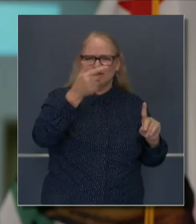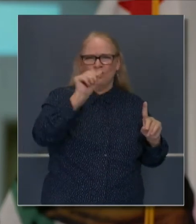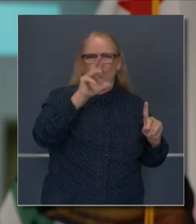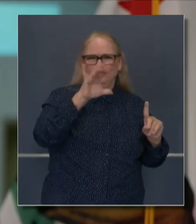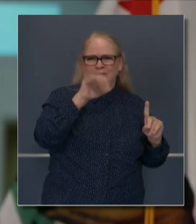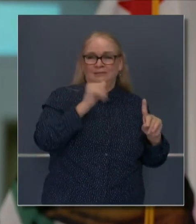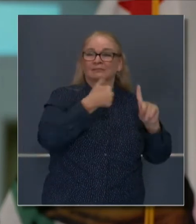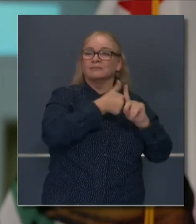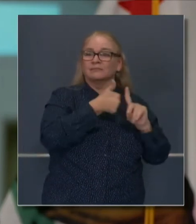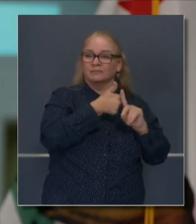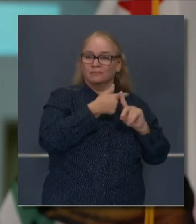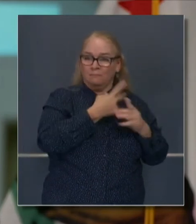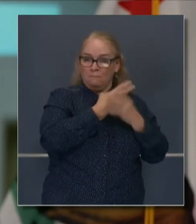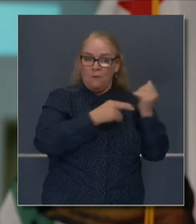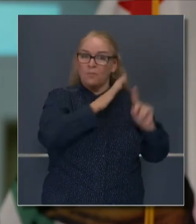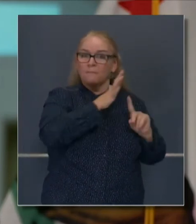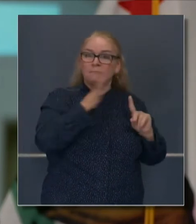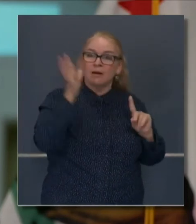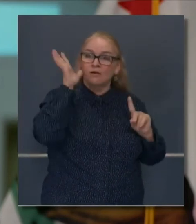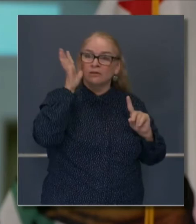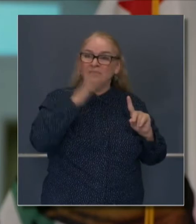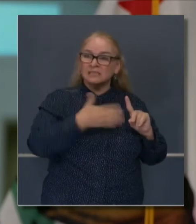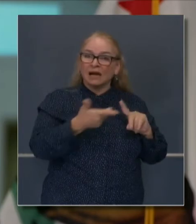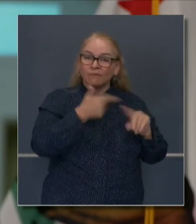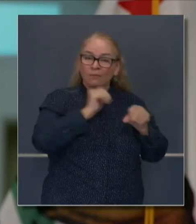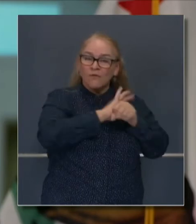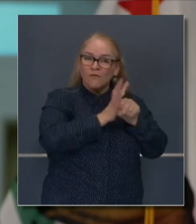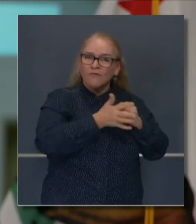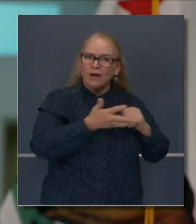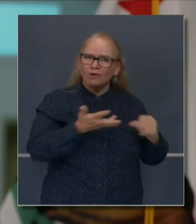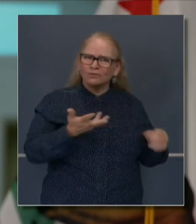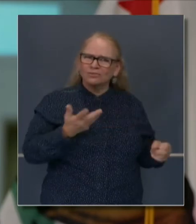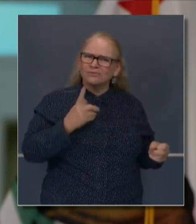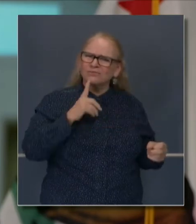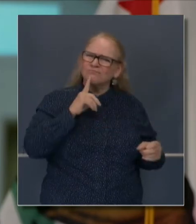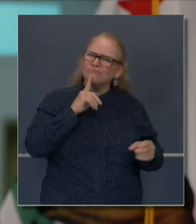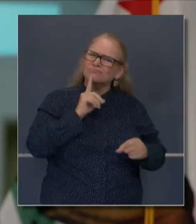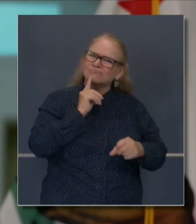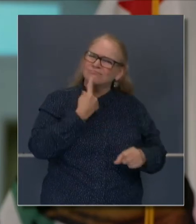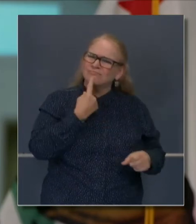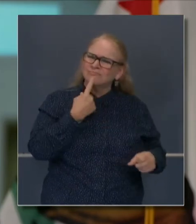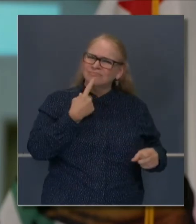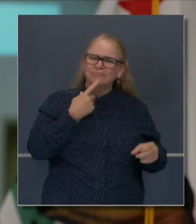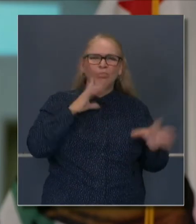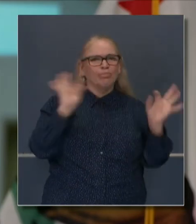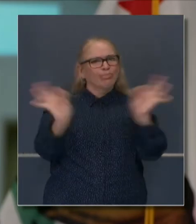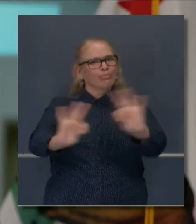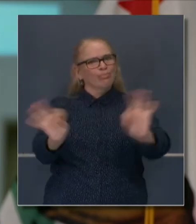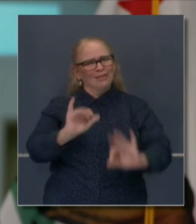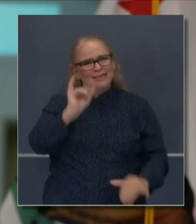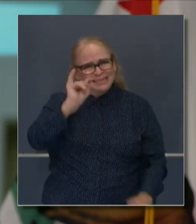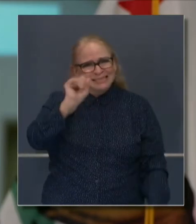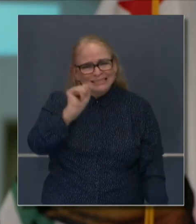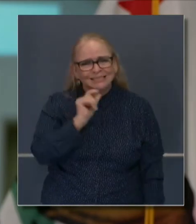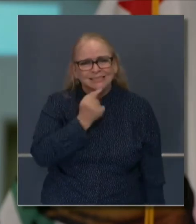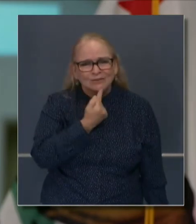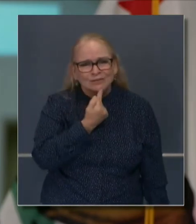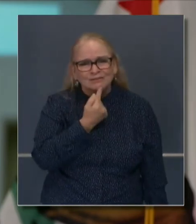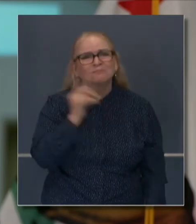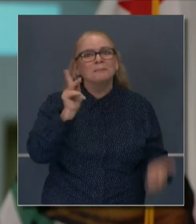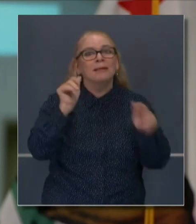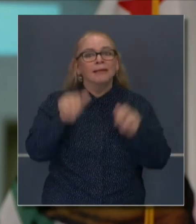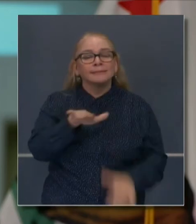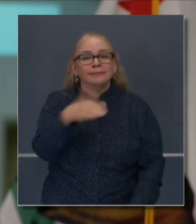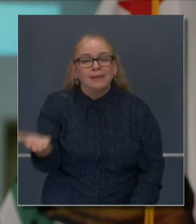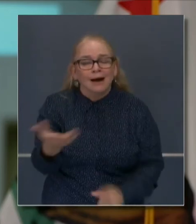of his parents to COVID-19. How deadly this disease remains and continues to be. I reminded you a moment ago,